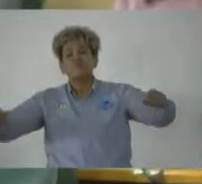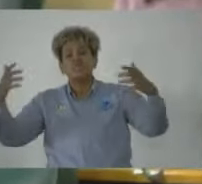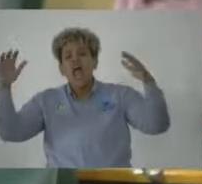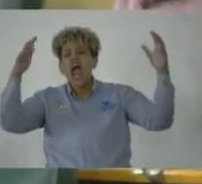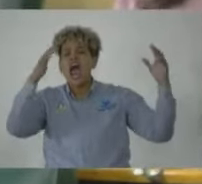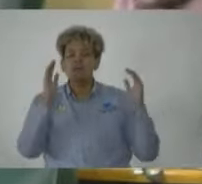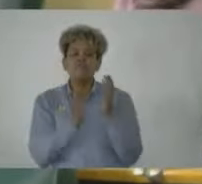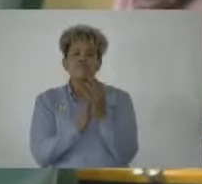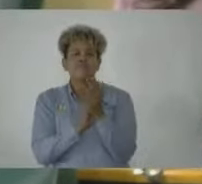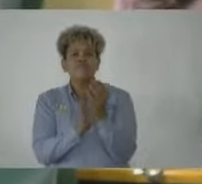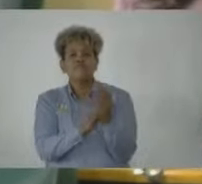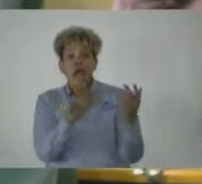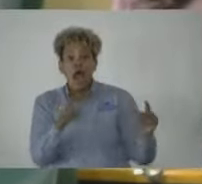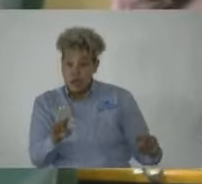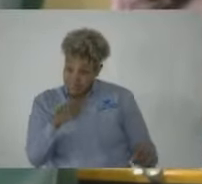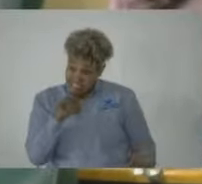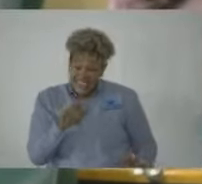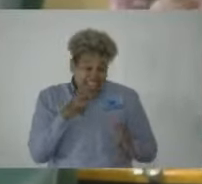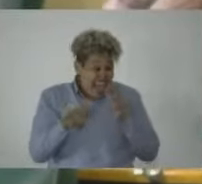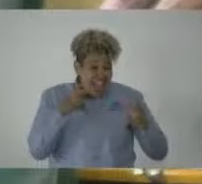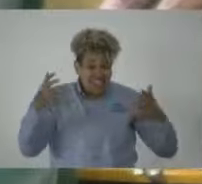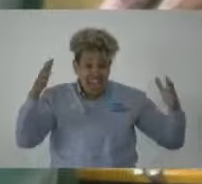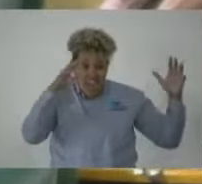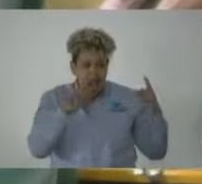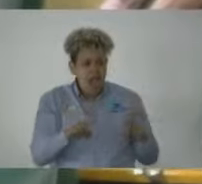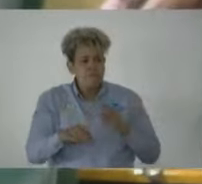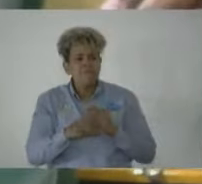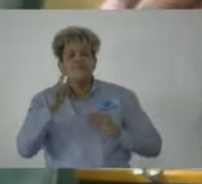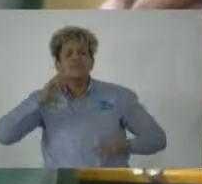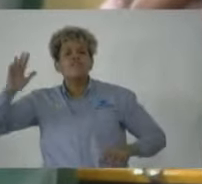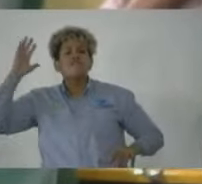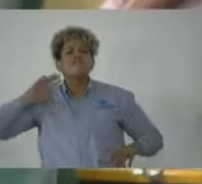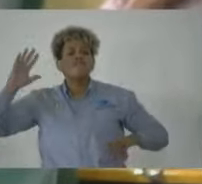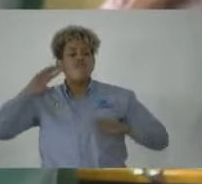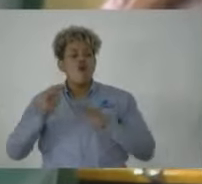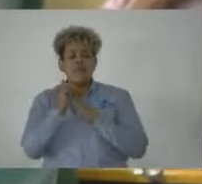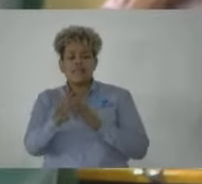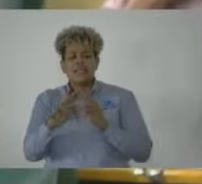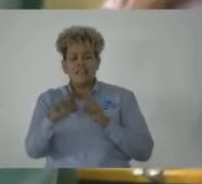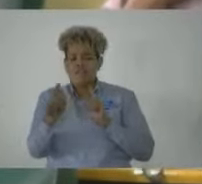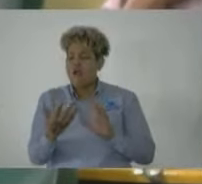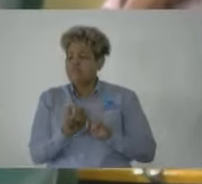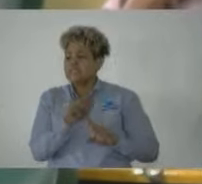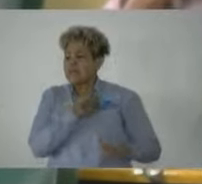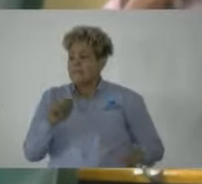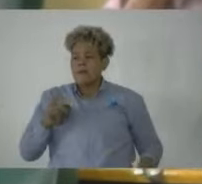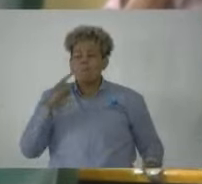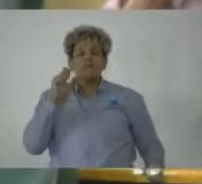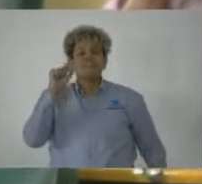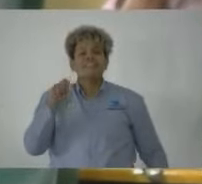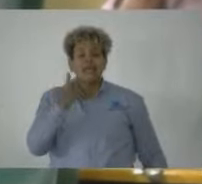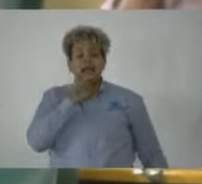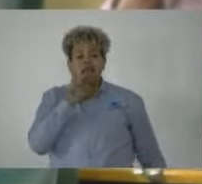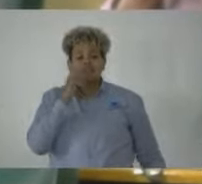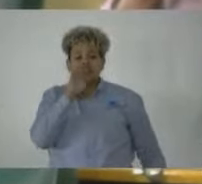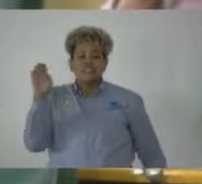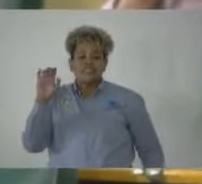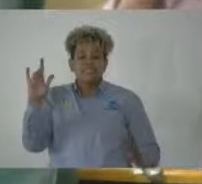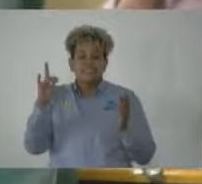applause. Madam Speaker, the former leader of the opposition, the member from St. Andrew East